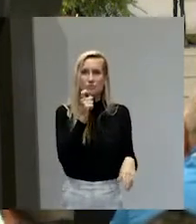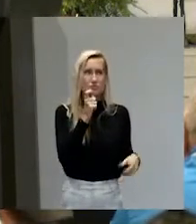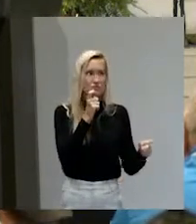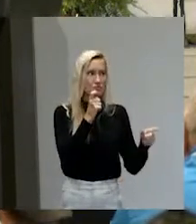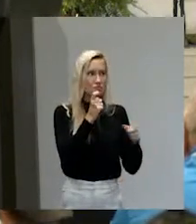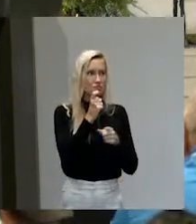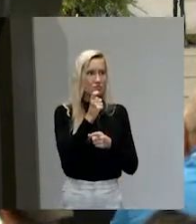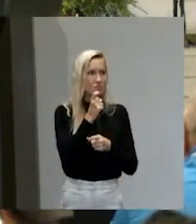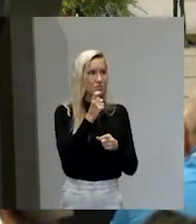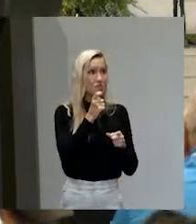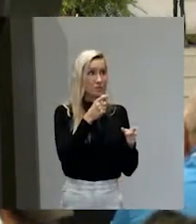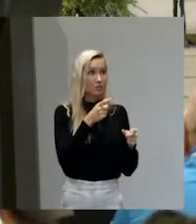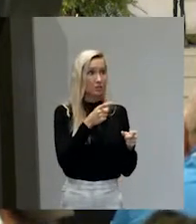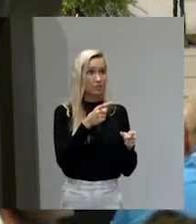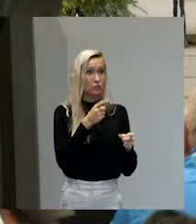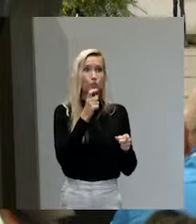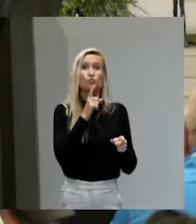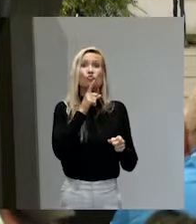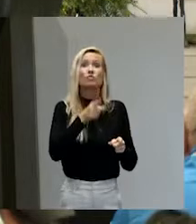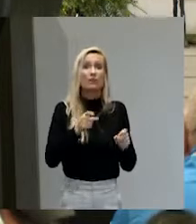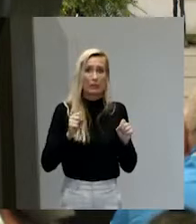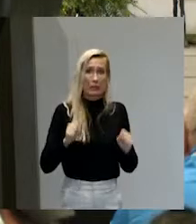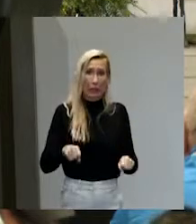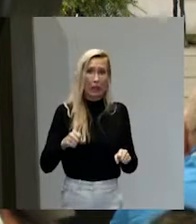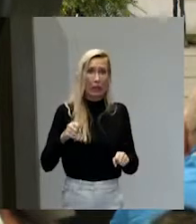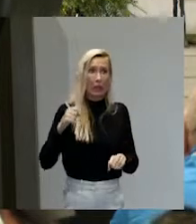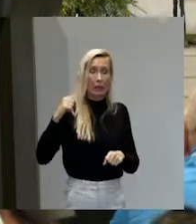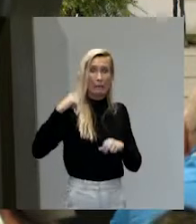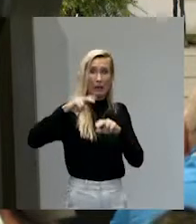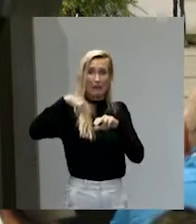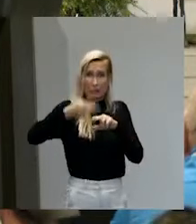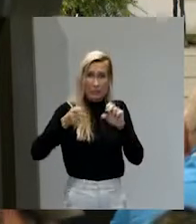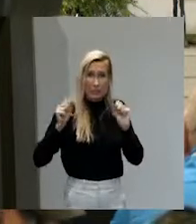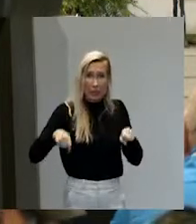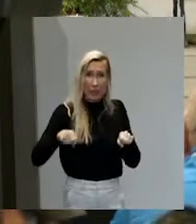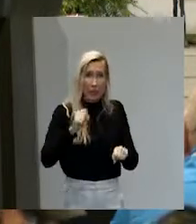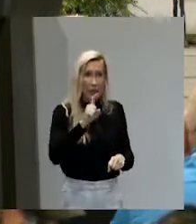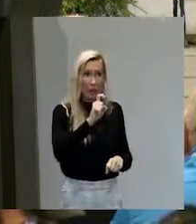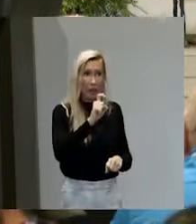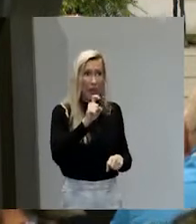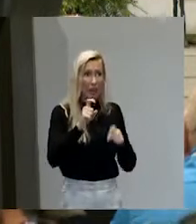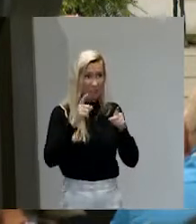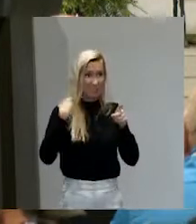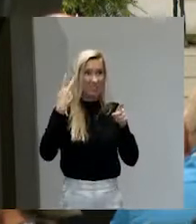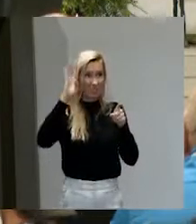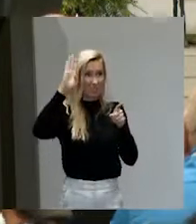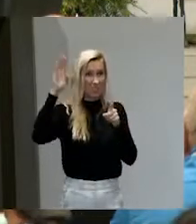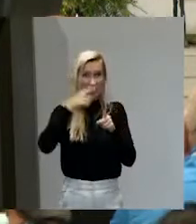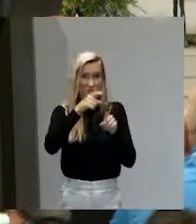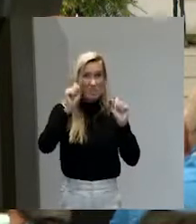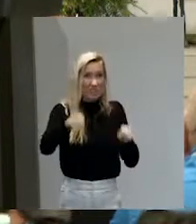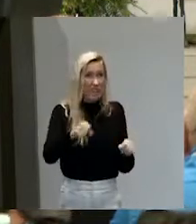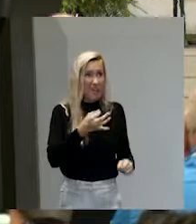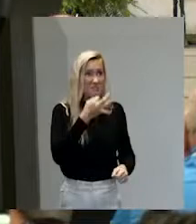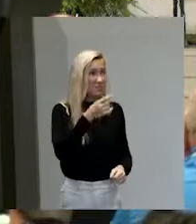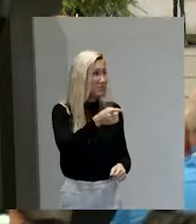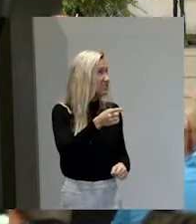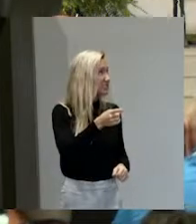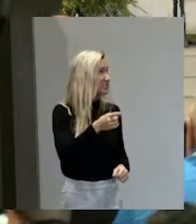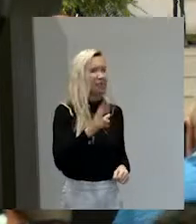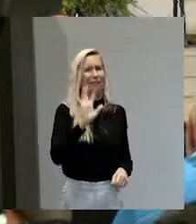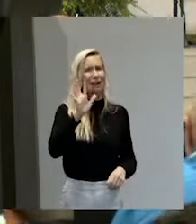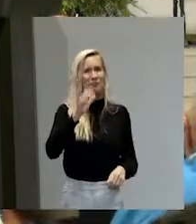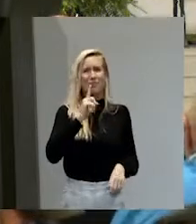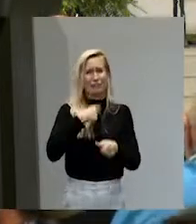Could anyone really do a backflip? That's the bit. He's gonna hurt himself. Oh, I can't do a backflip. I thought somebody. No, yeah, I sit down. can't. You just want to see a backflip. I'd love to see a backflip.